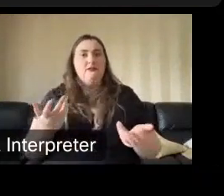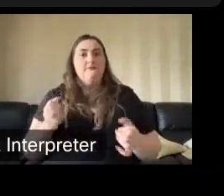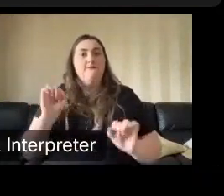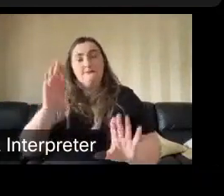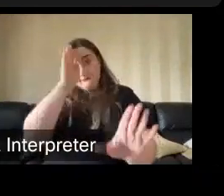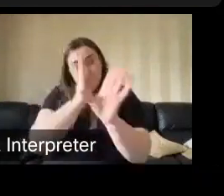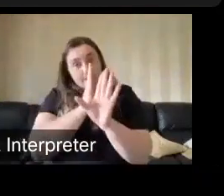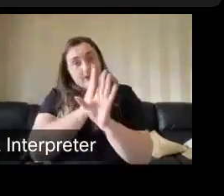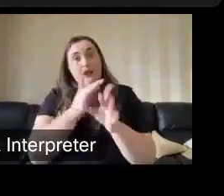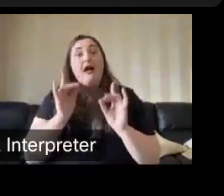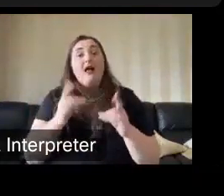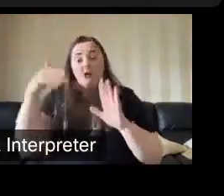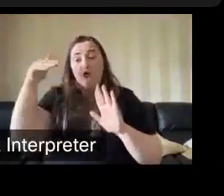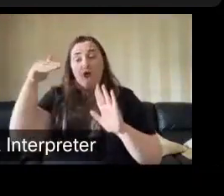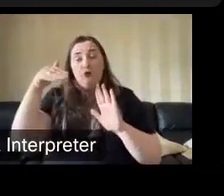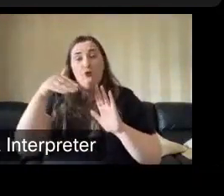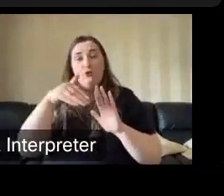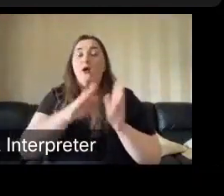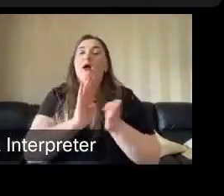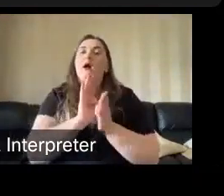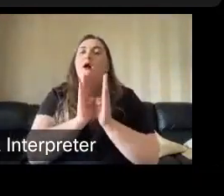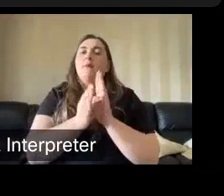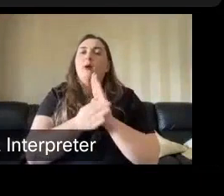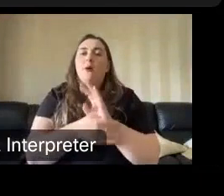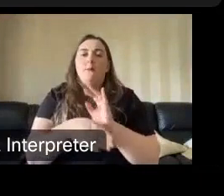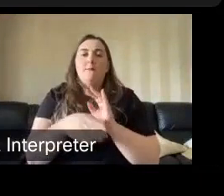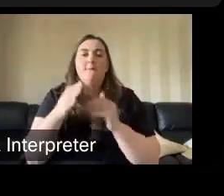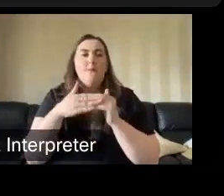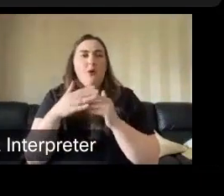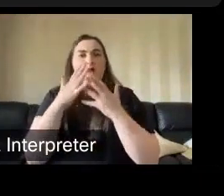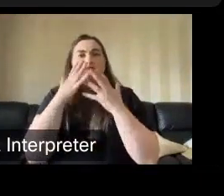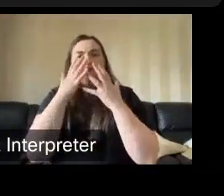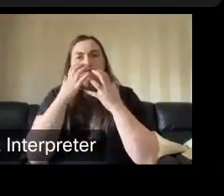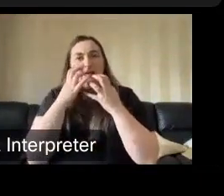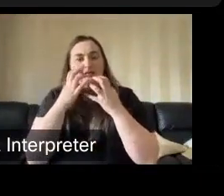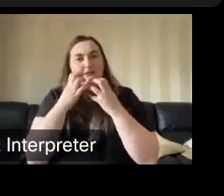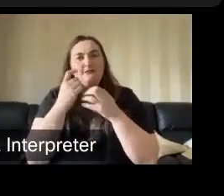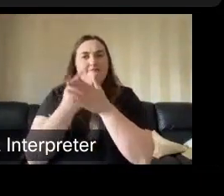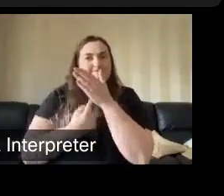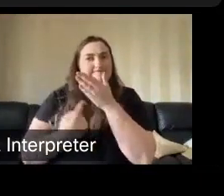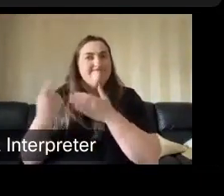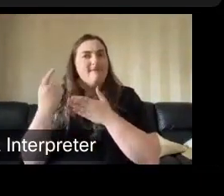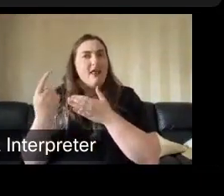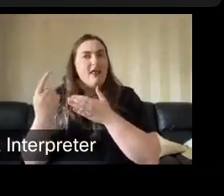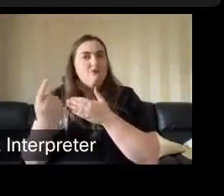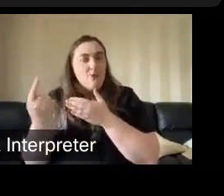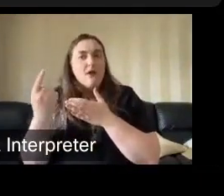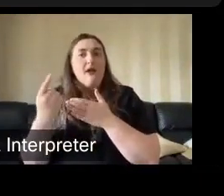health deteriorated. She became increasingly depressed and isolated. And then 7